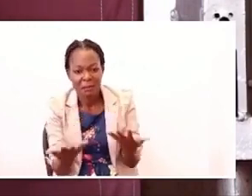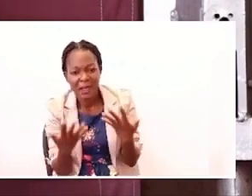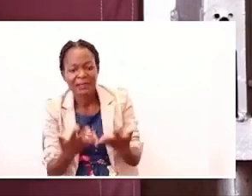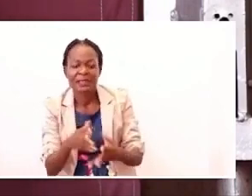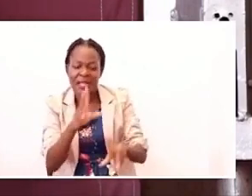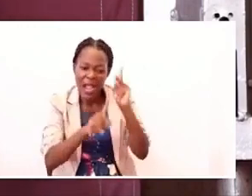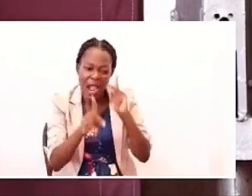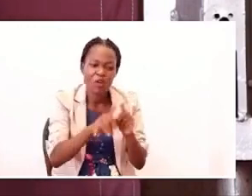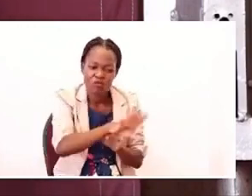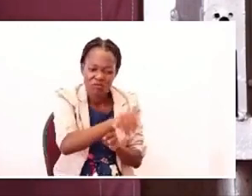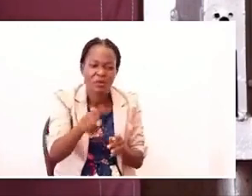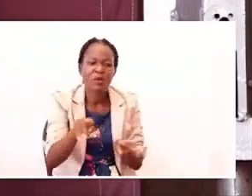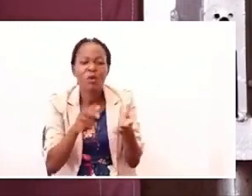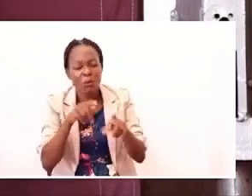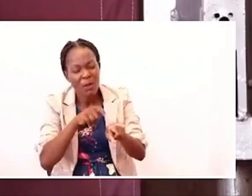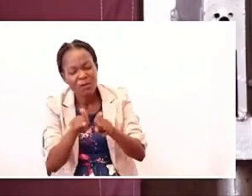traders and colonialists.